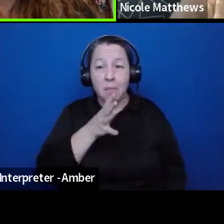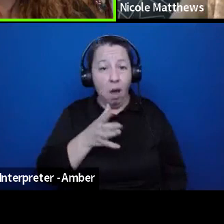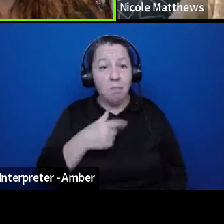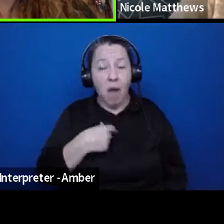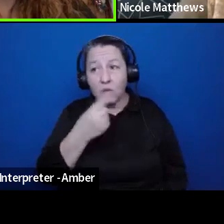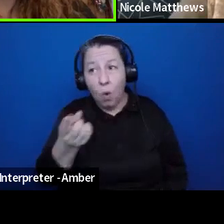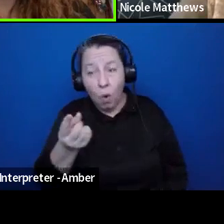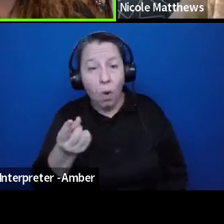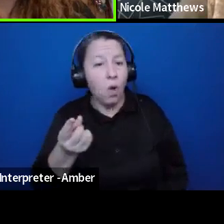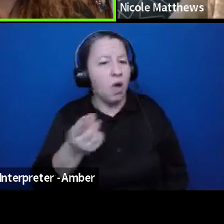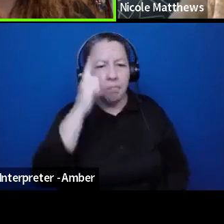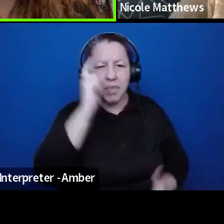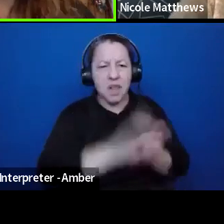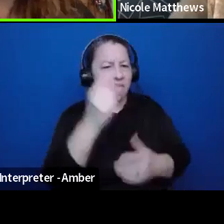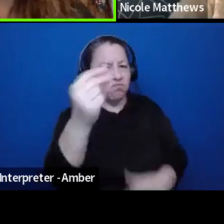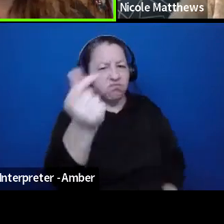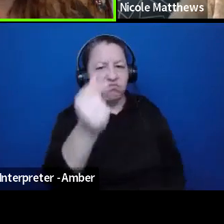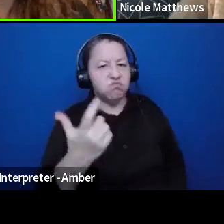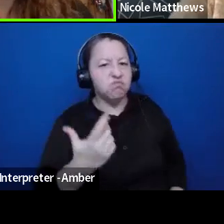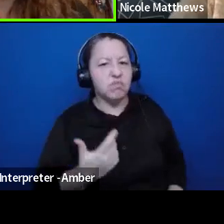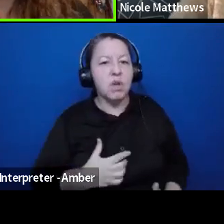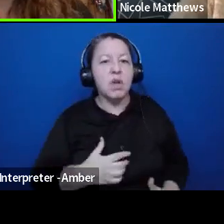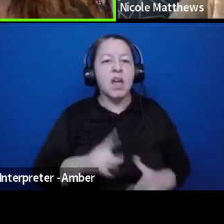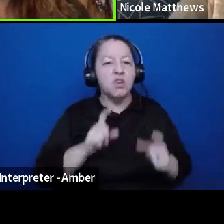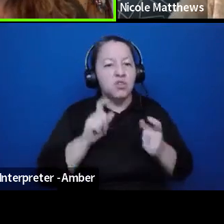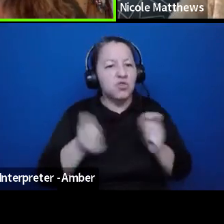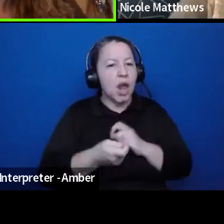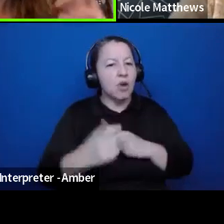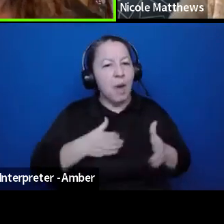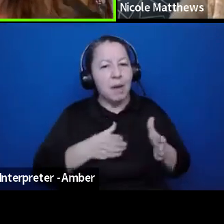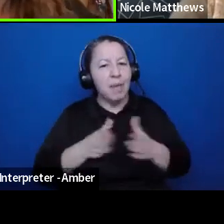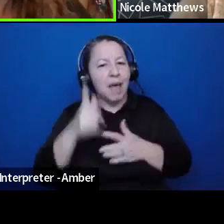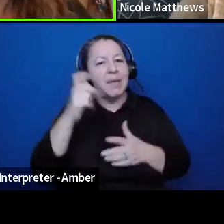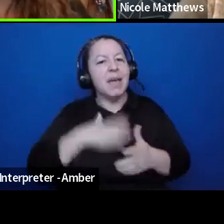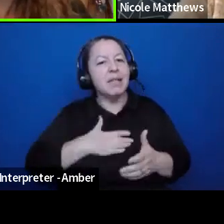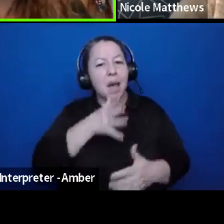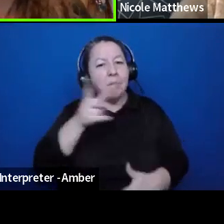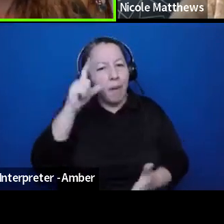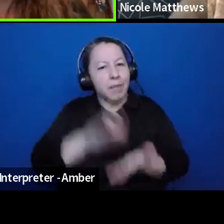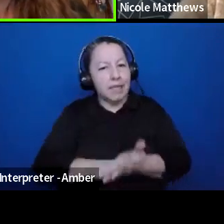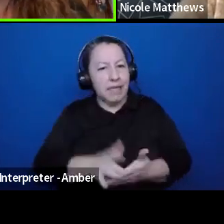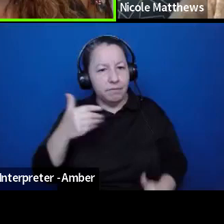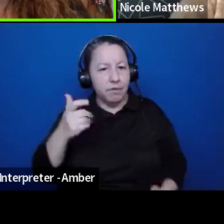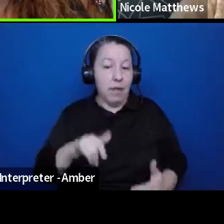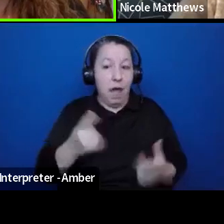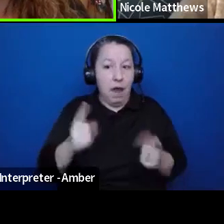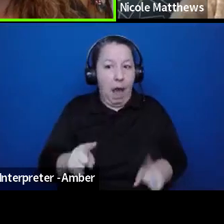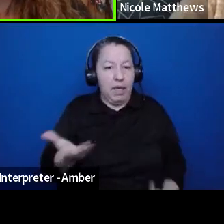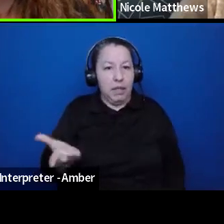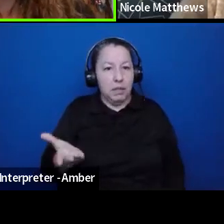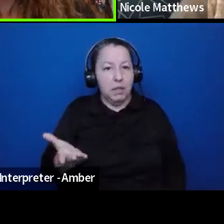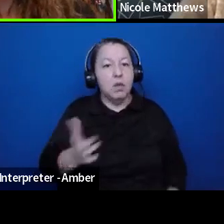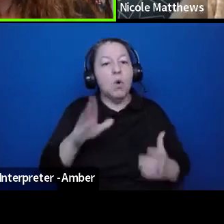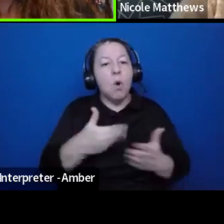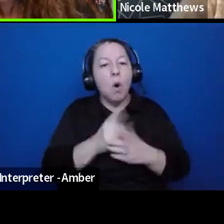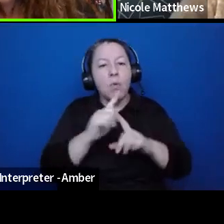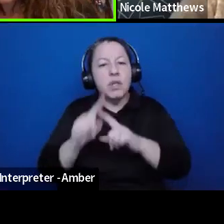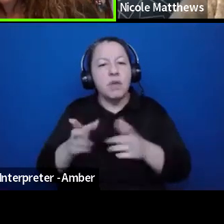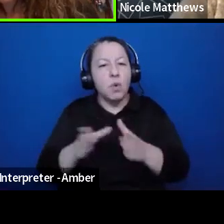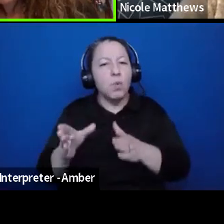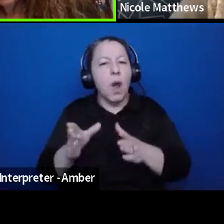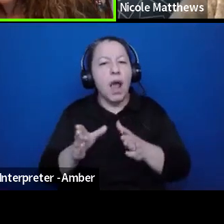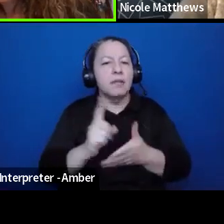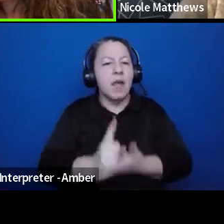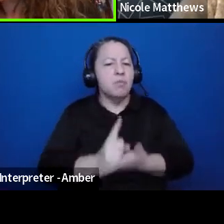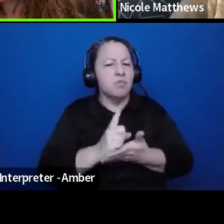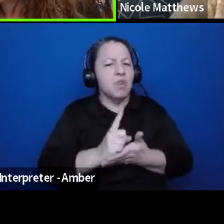that. It changed the path of my journey because she believed me, right? And all the many different ways that privilege shows up for us. So it's not